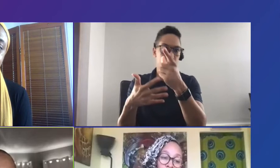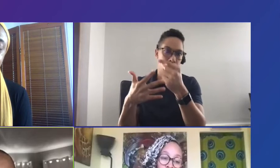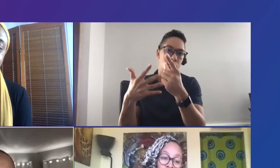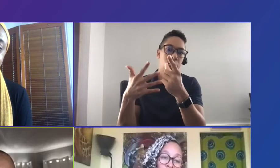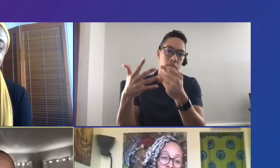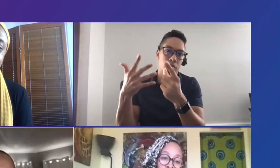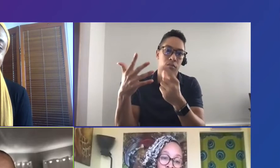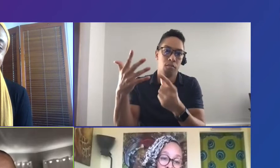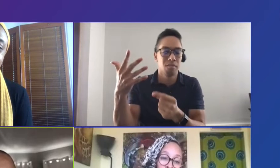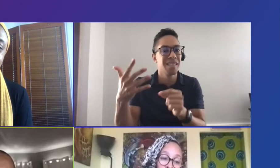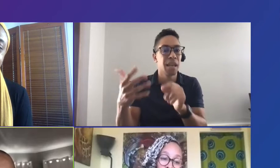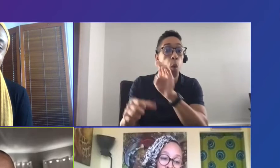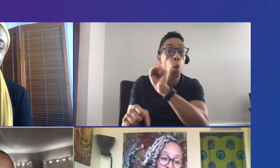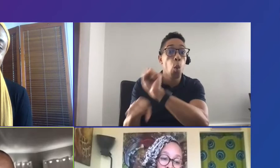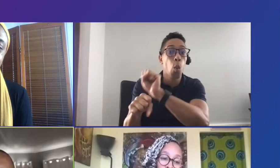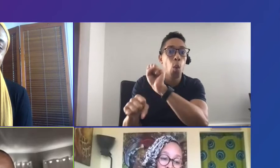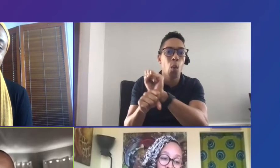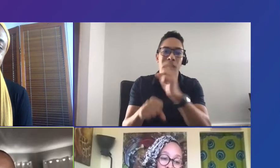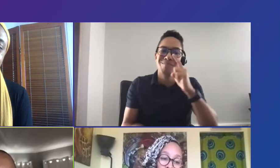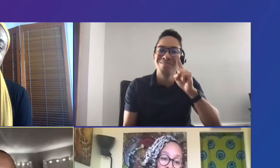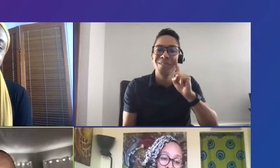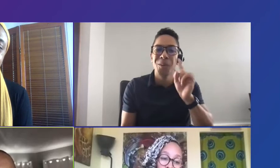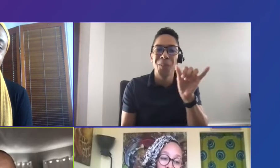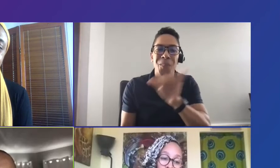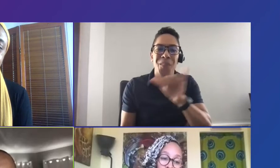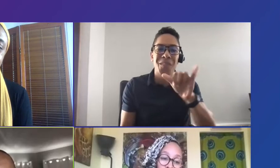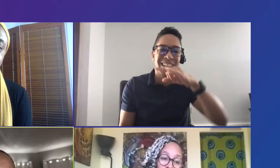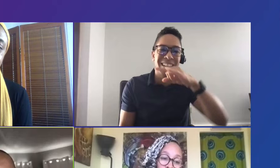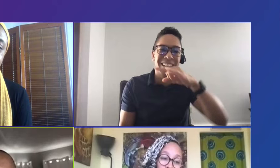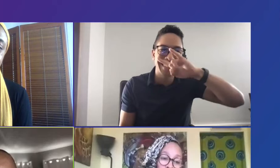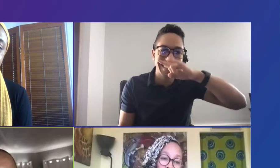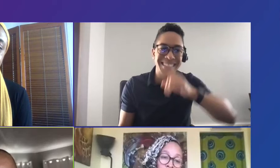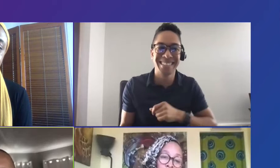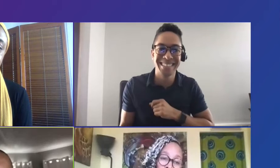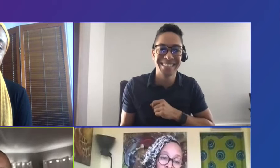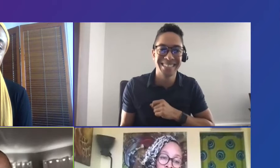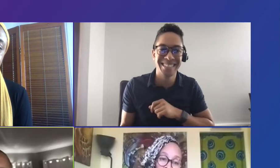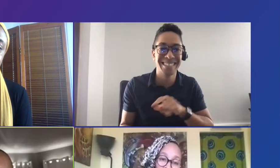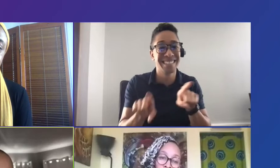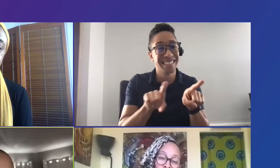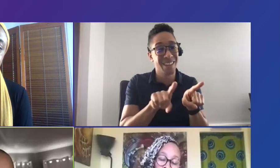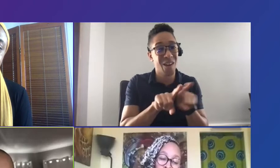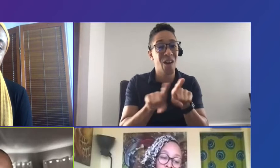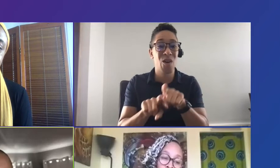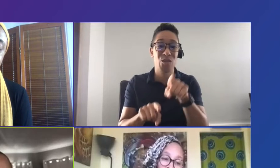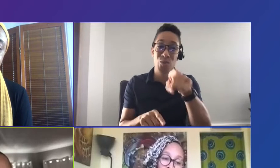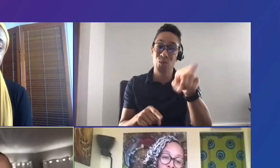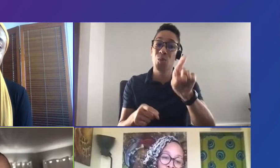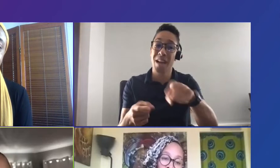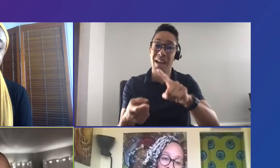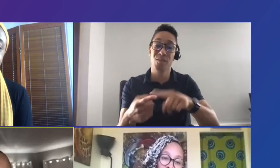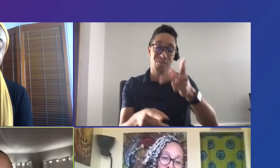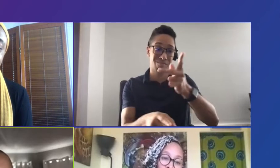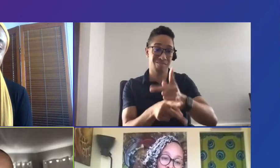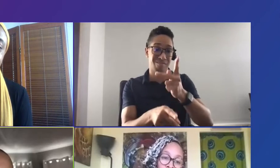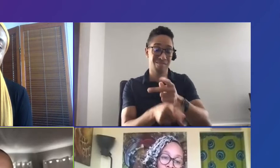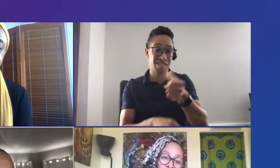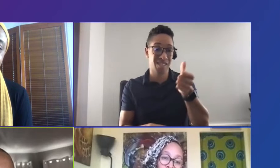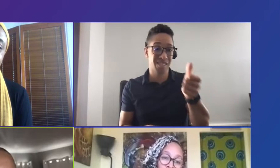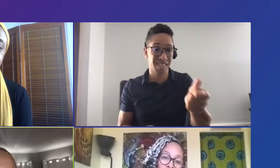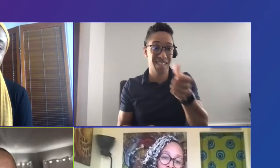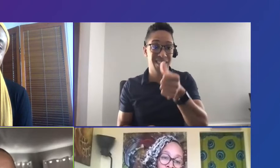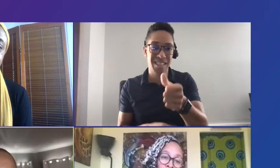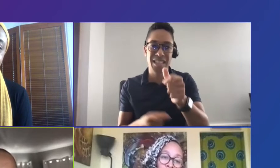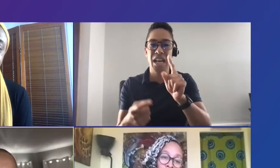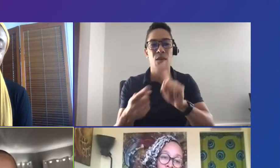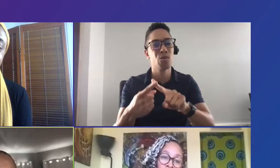kids. But at the same time, it's like you have to find your own soulfulness in order to return to them, and in order to give them that big hug